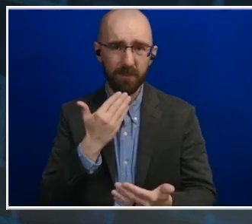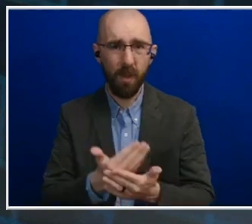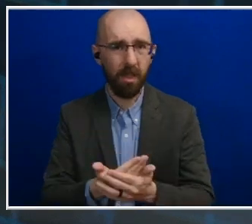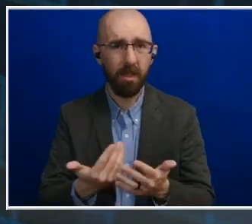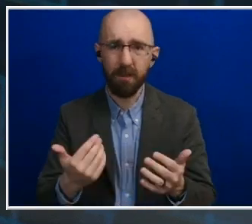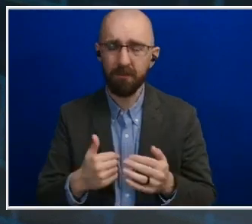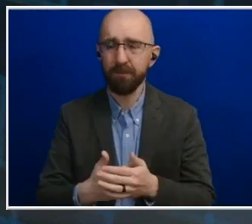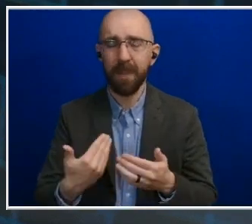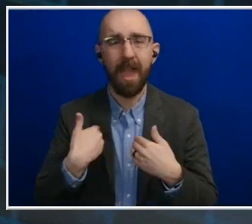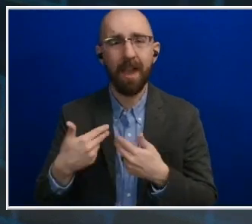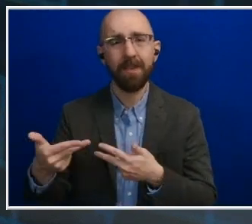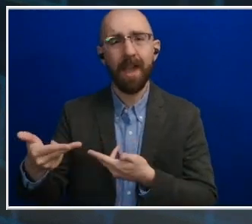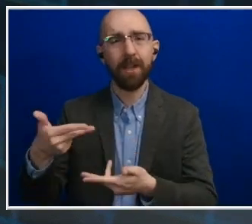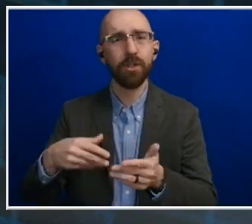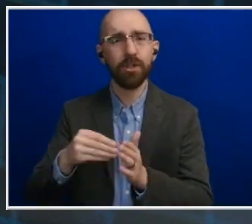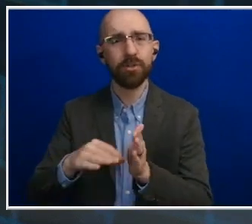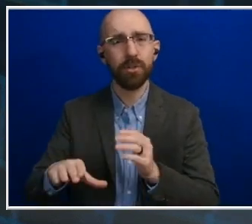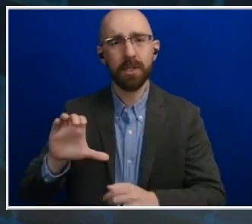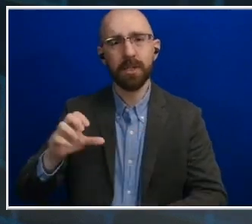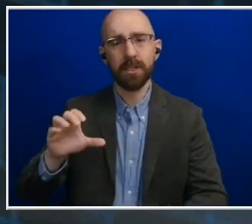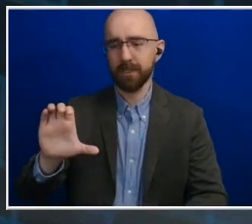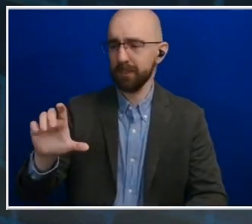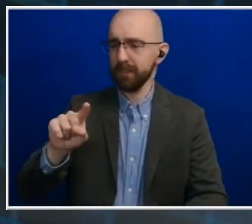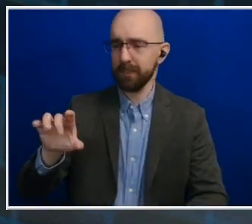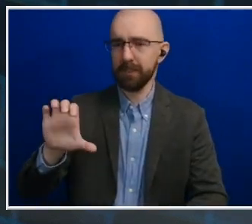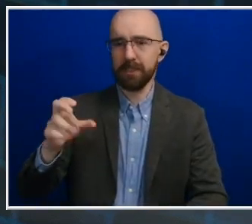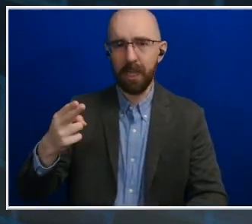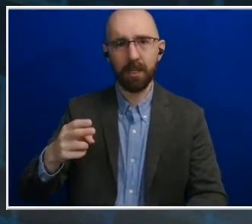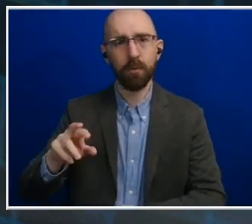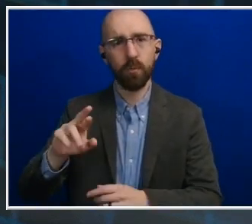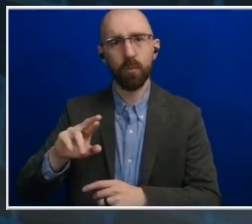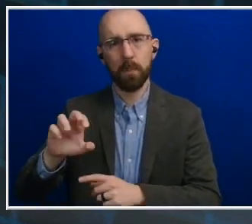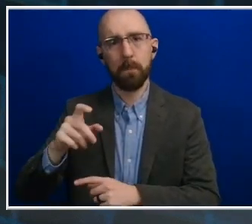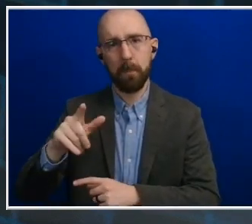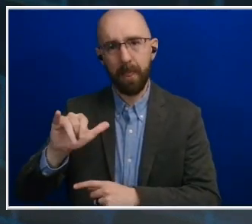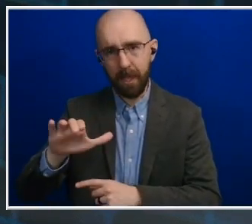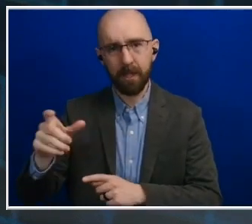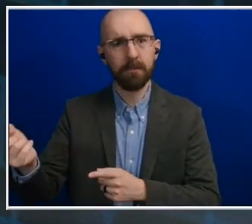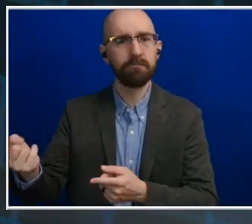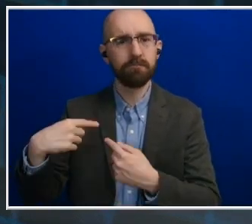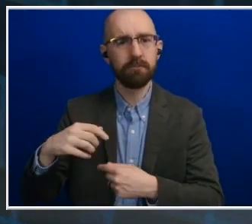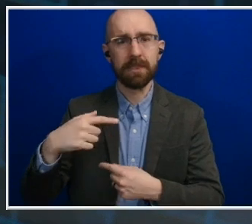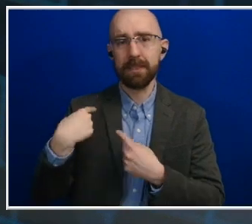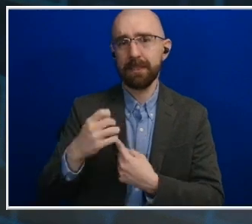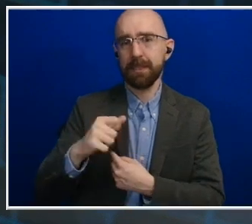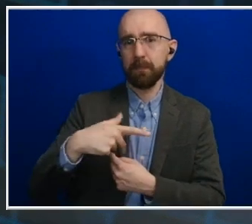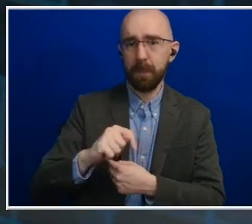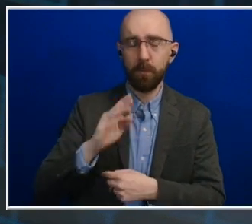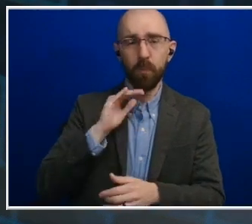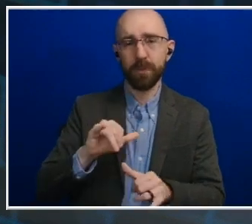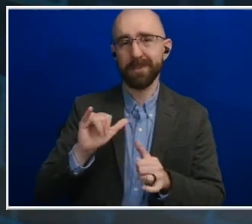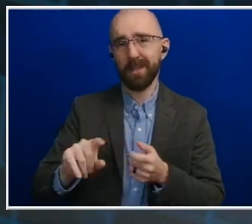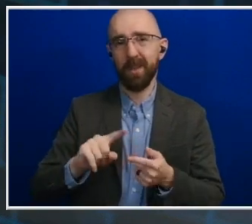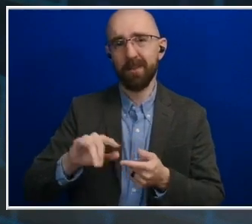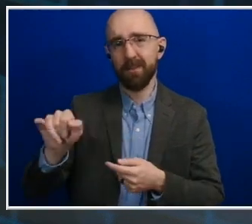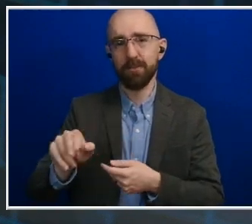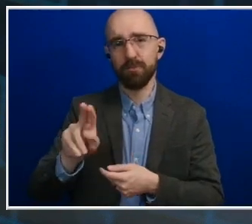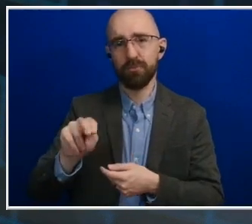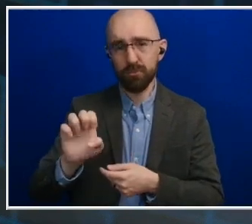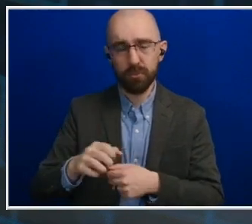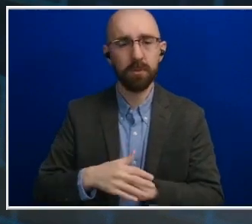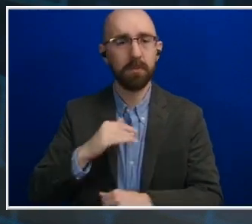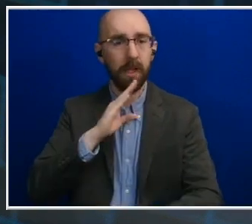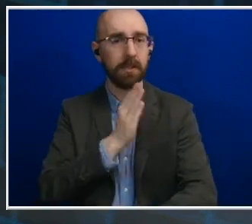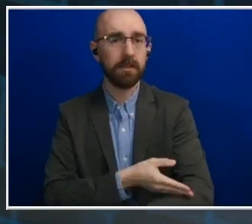from the Czech Republic, and she's been with us since September. She'll be with us till June, and my son turns 3 in